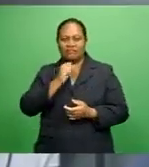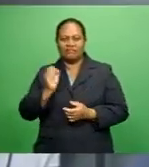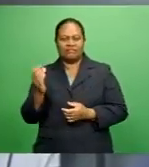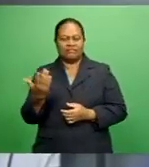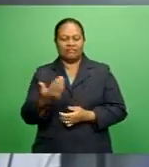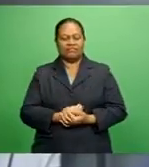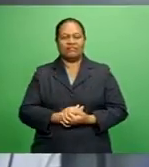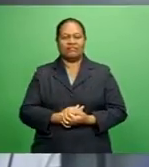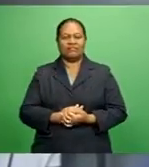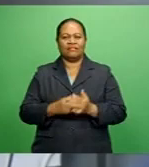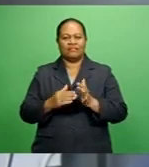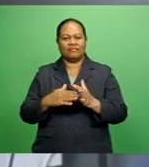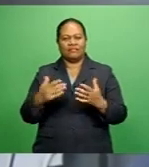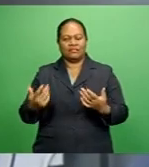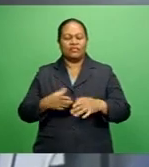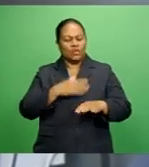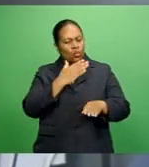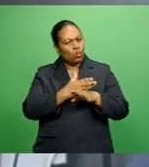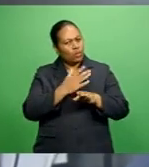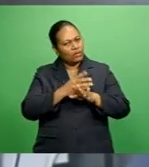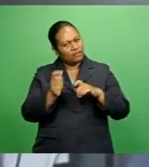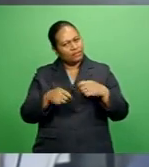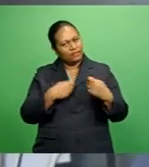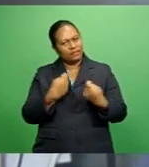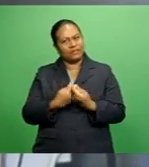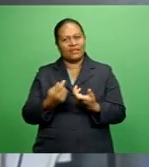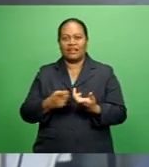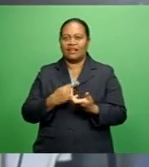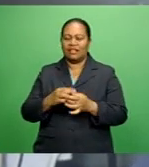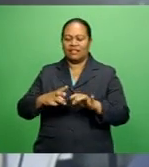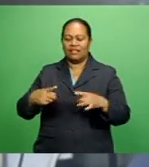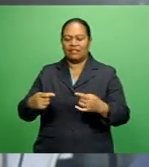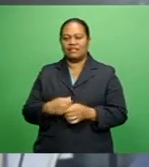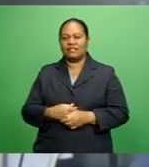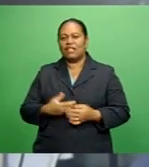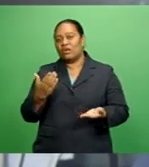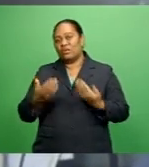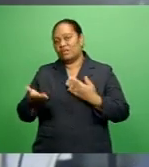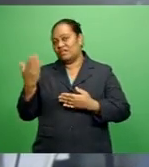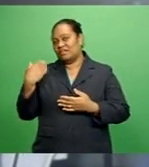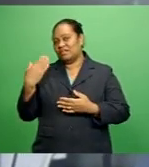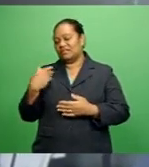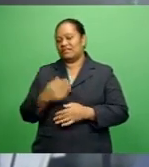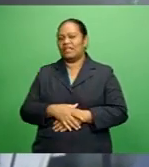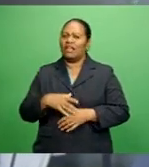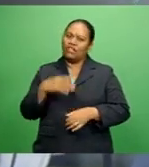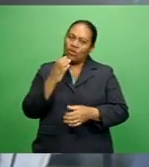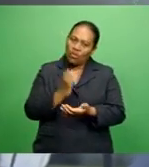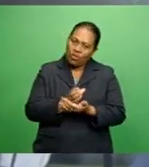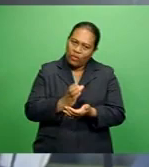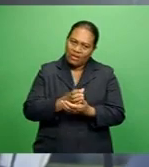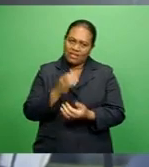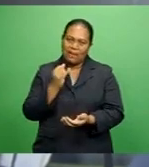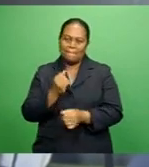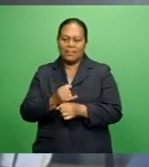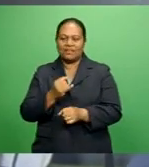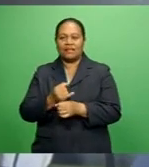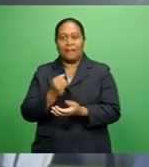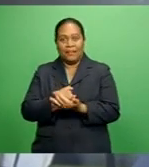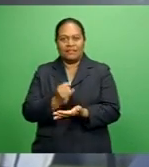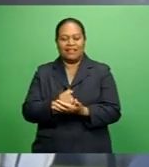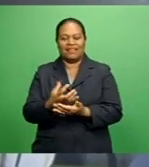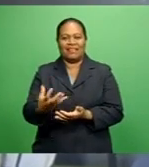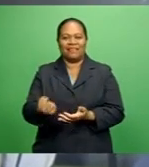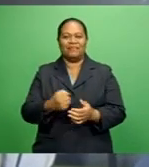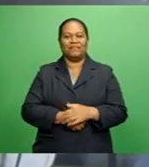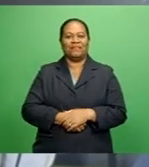been working on things that needed attention from the last fight, correcting our mistakes from the last fight, and we know that our